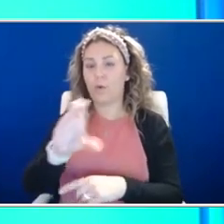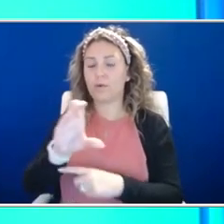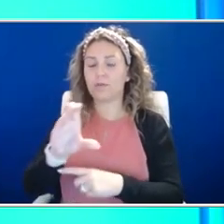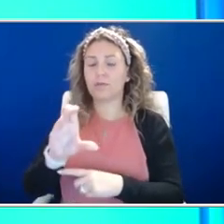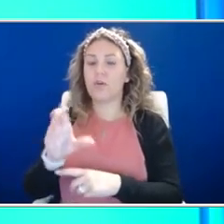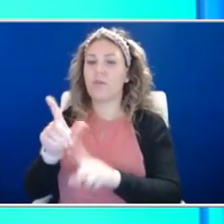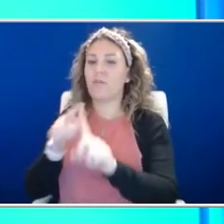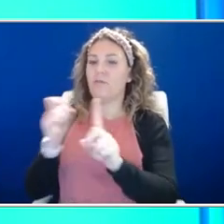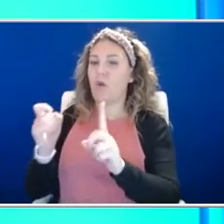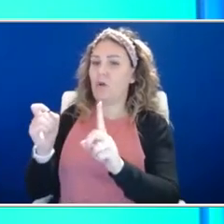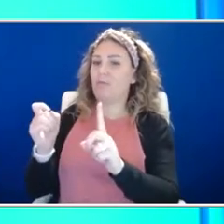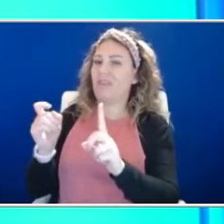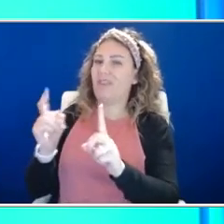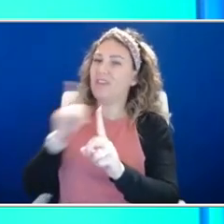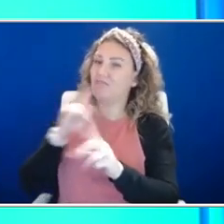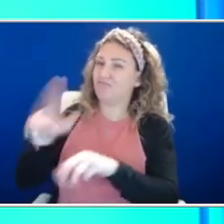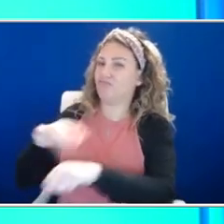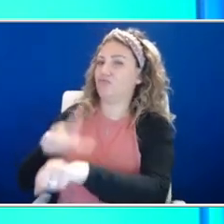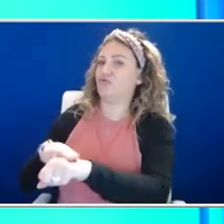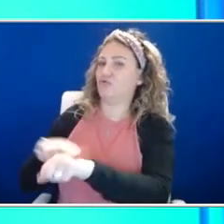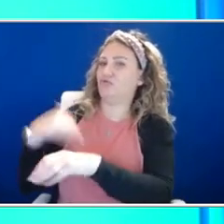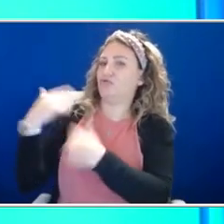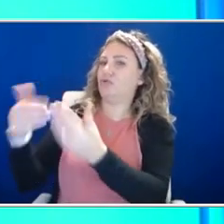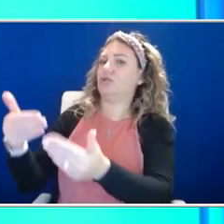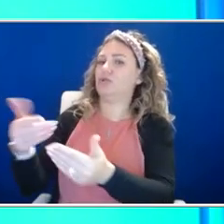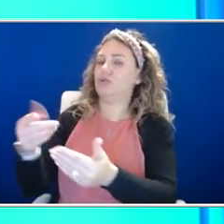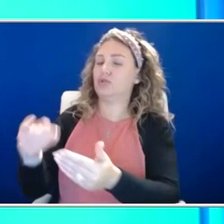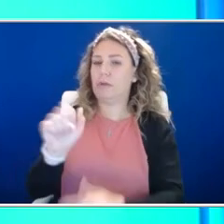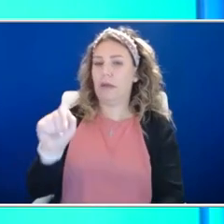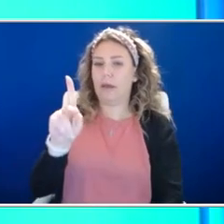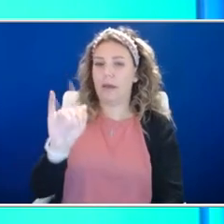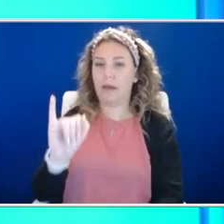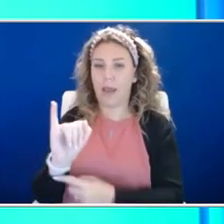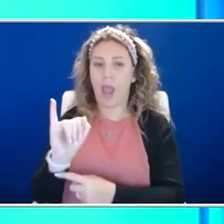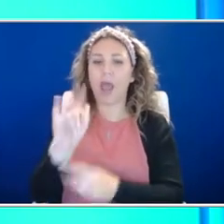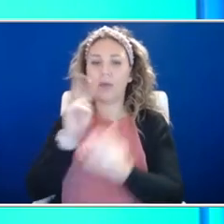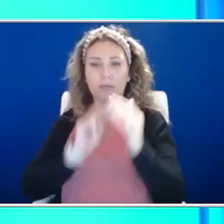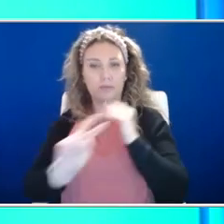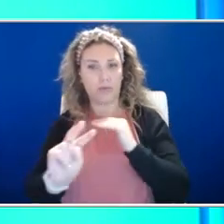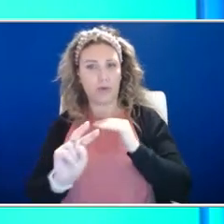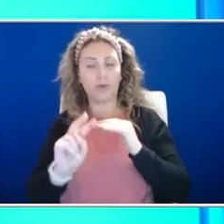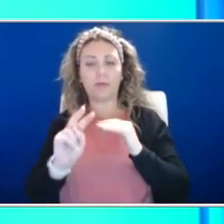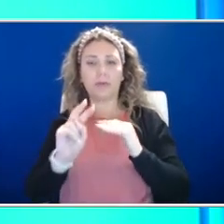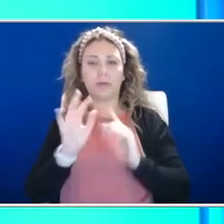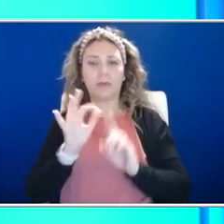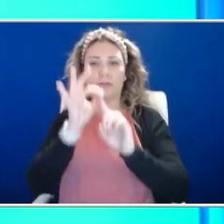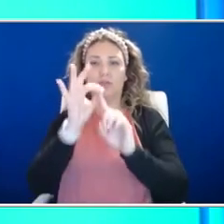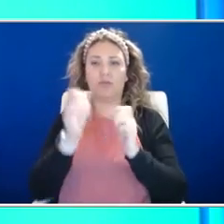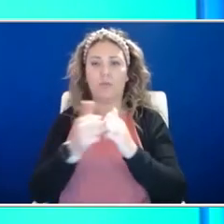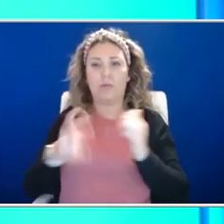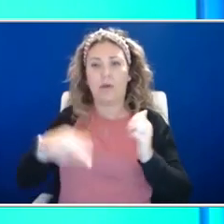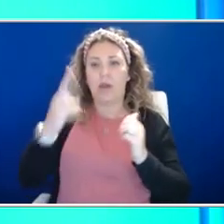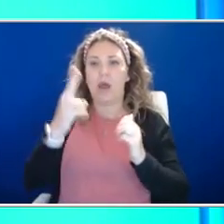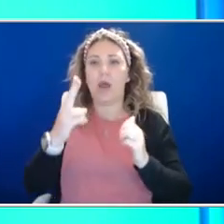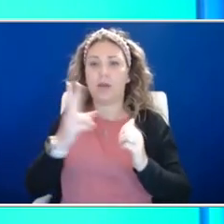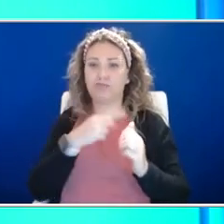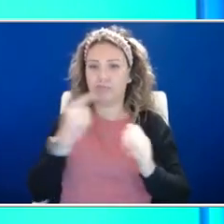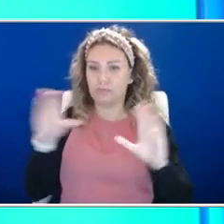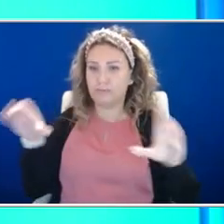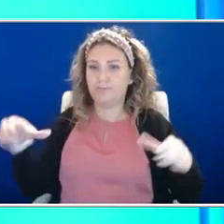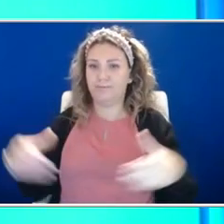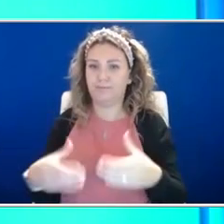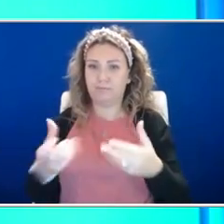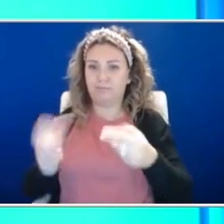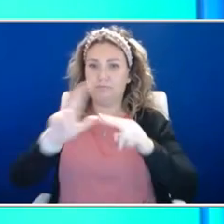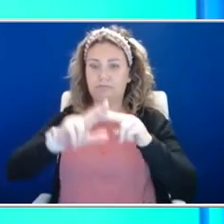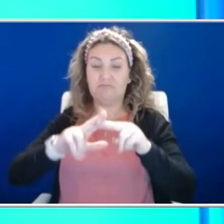modeling approach for AKI prediction. And especially in the high-risk subgroups, the increase can be as